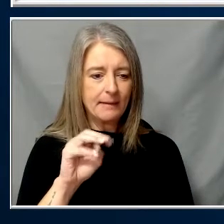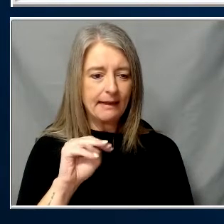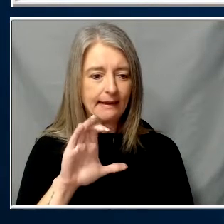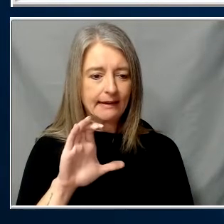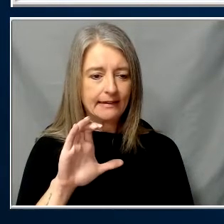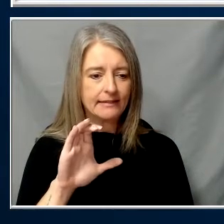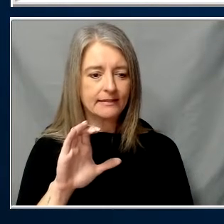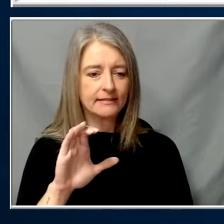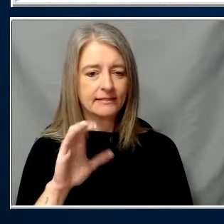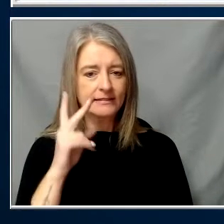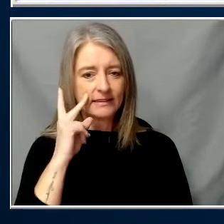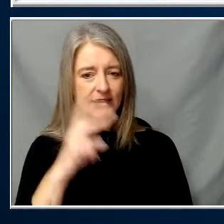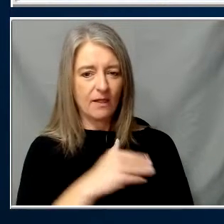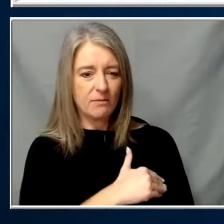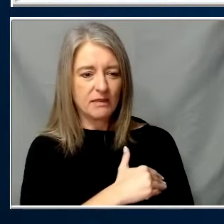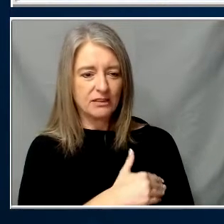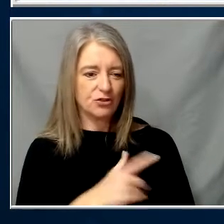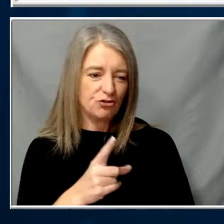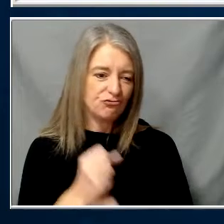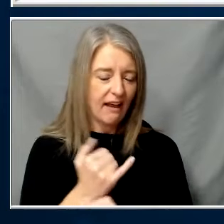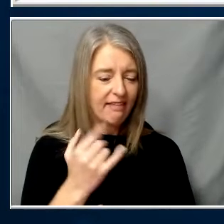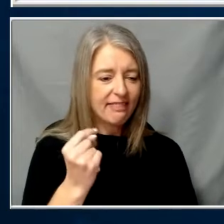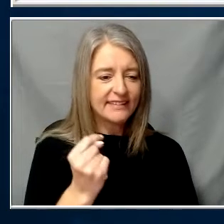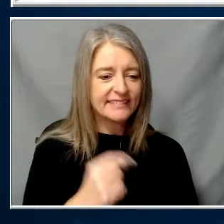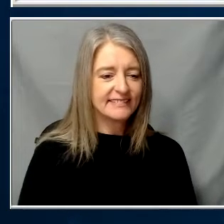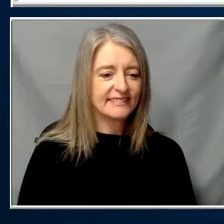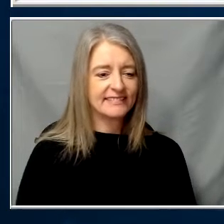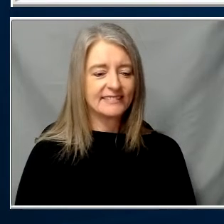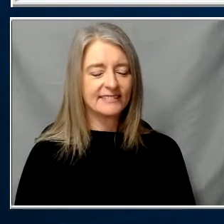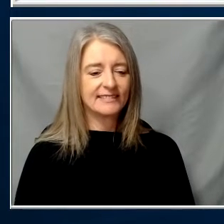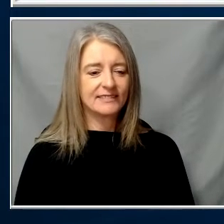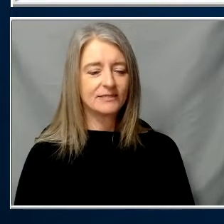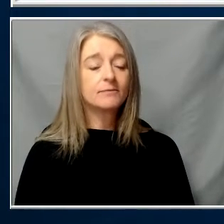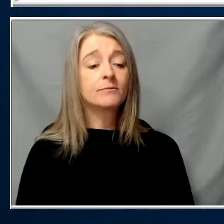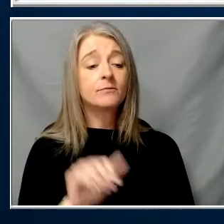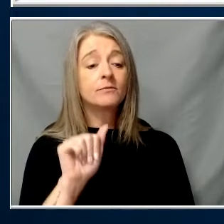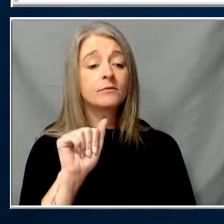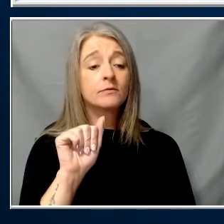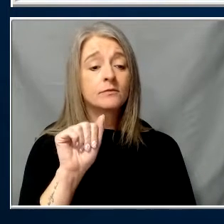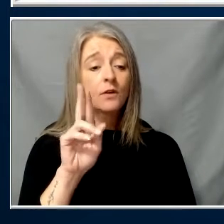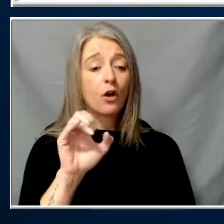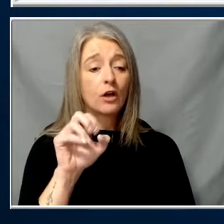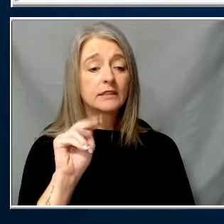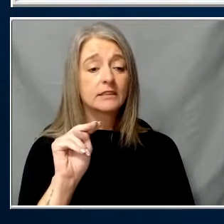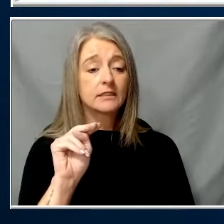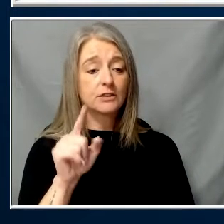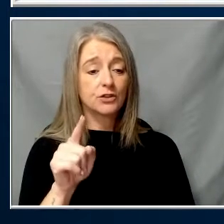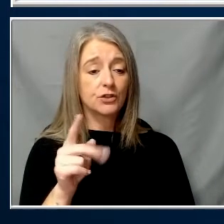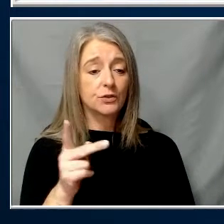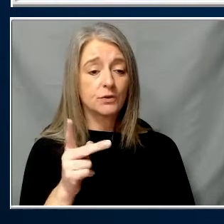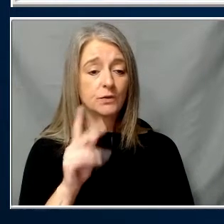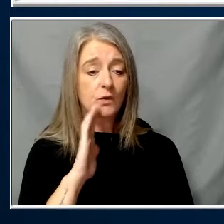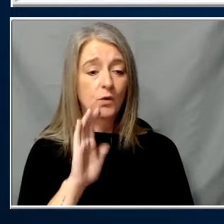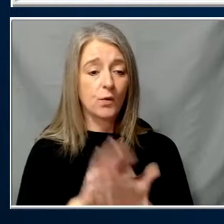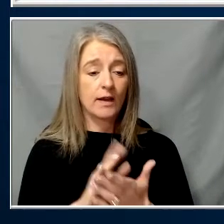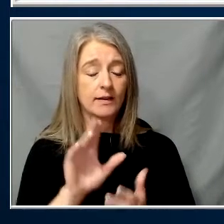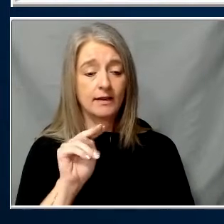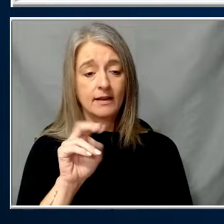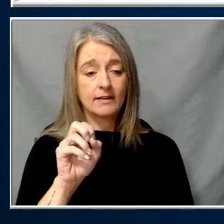those muscles. You got this. So I want to ask you, Austin, because you and your wife started a nonprofit called